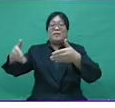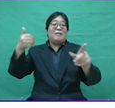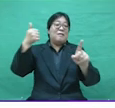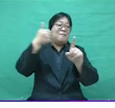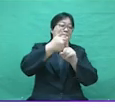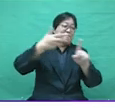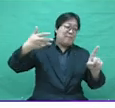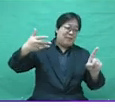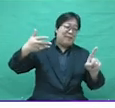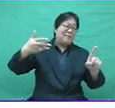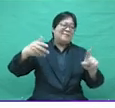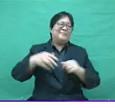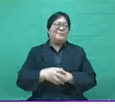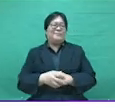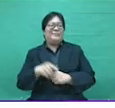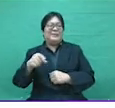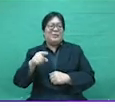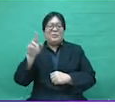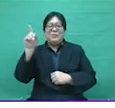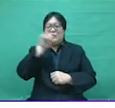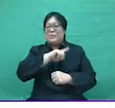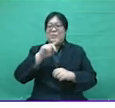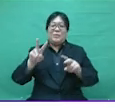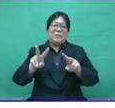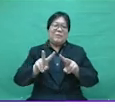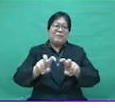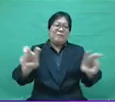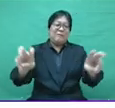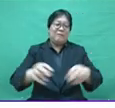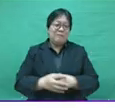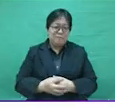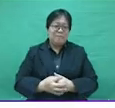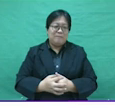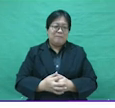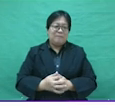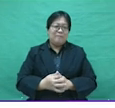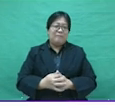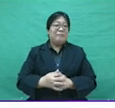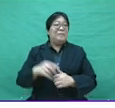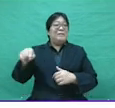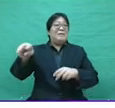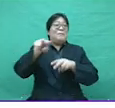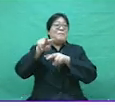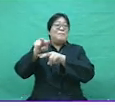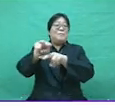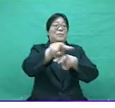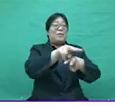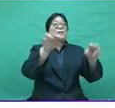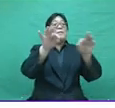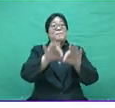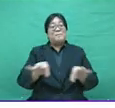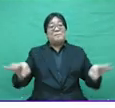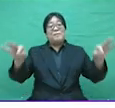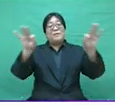on the impacts on that terrible virus. And that monitor has become